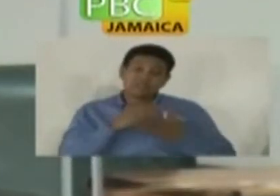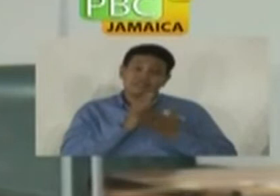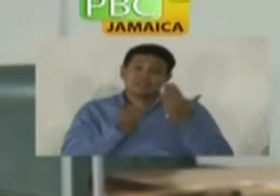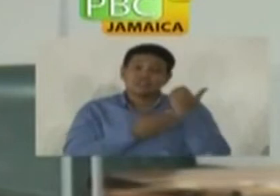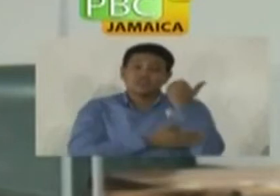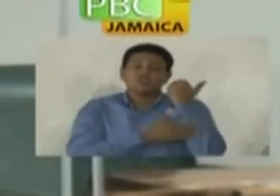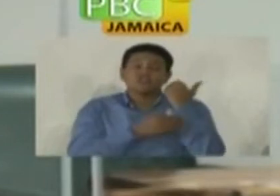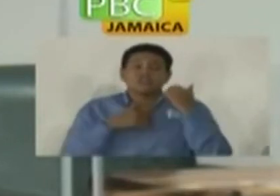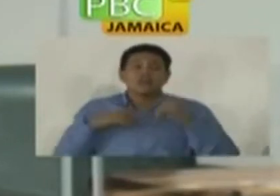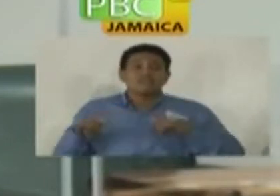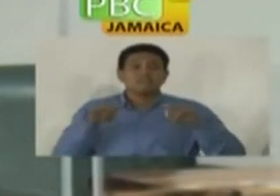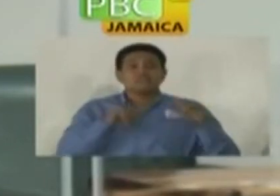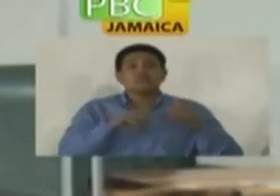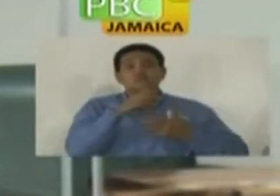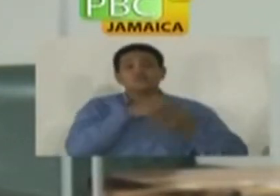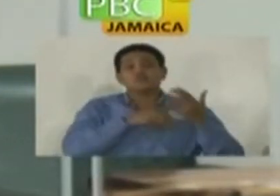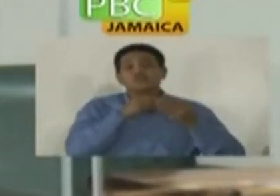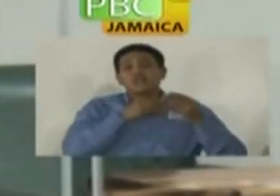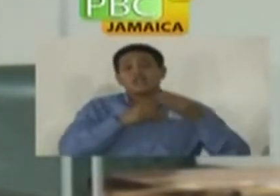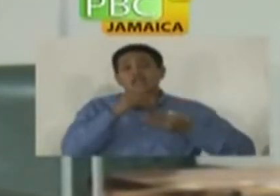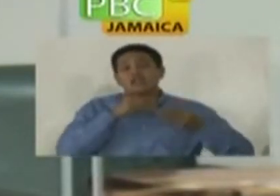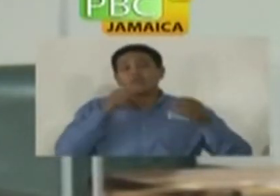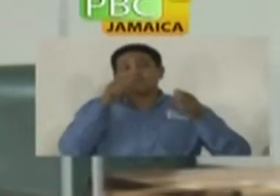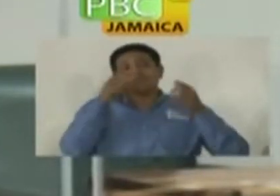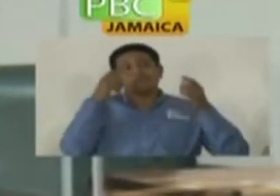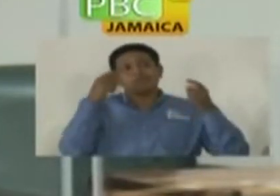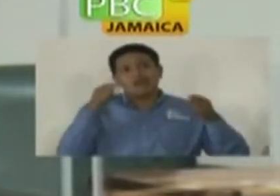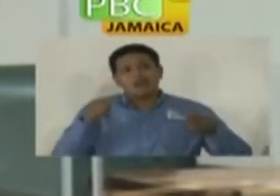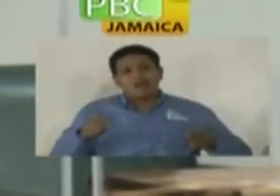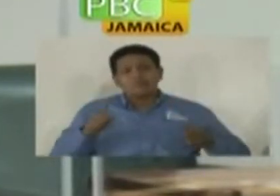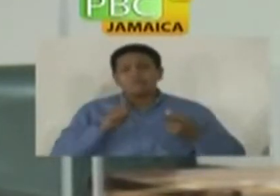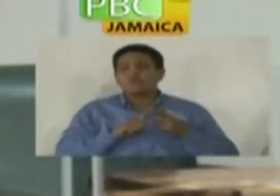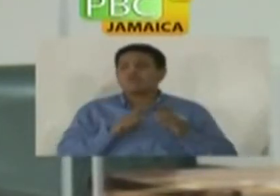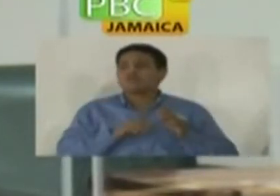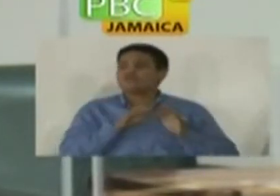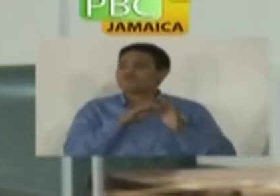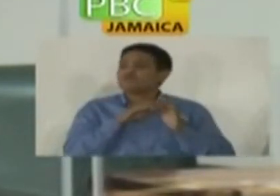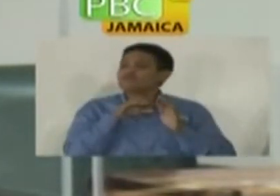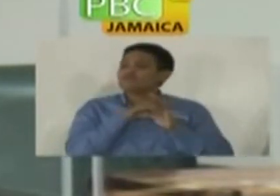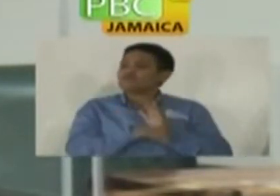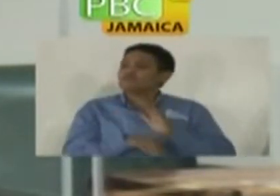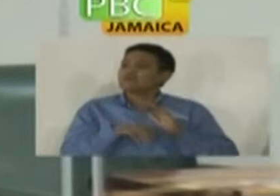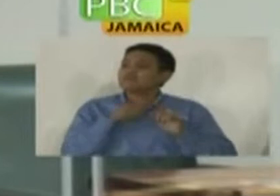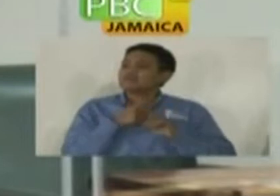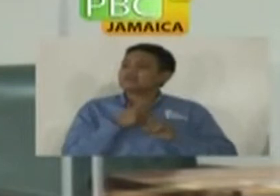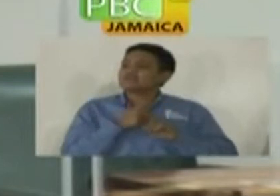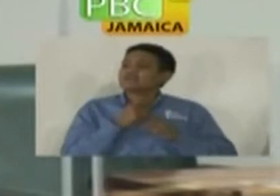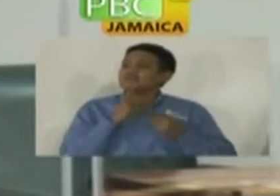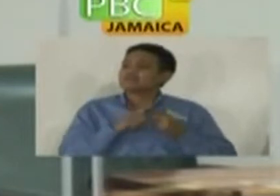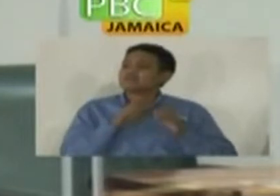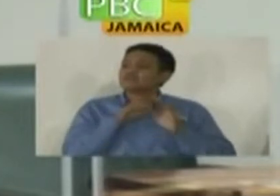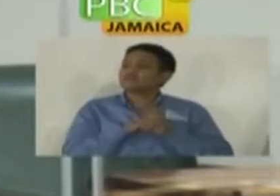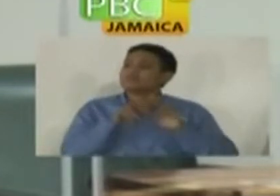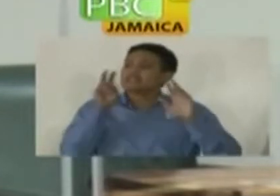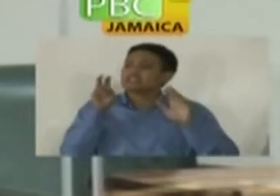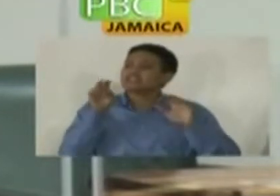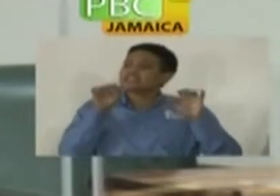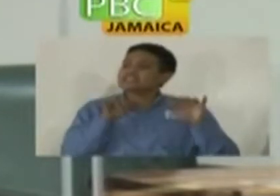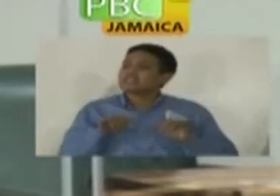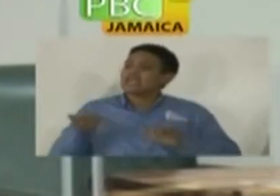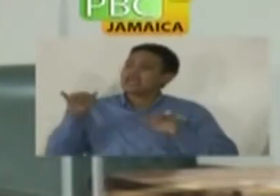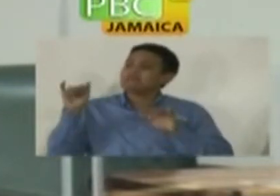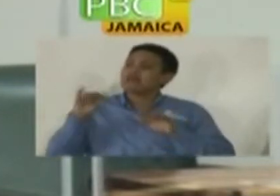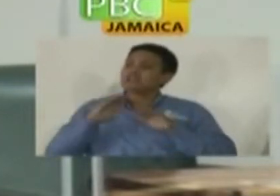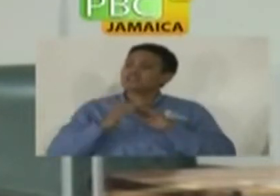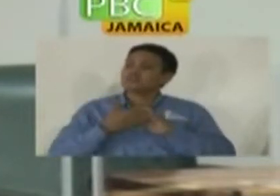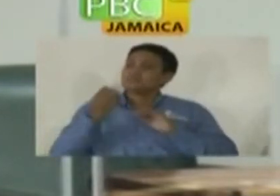have similar socio-economic conditions and criminal crime and criminal issues as